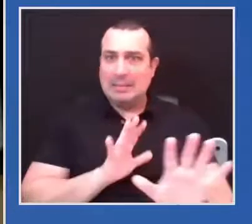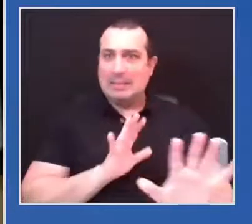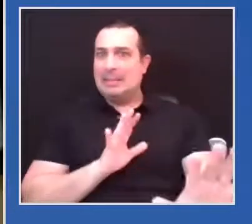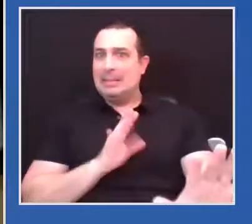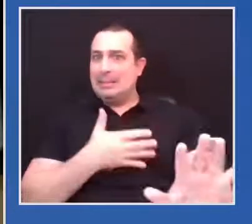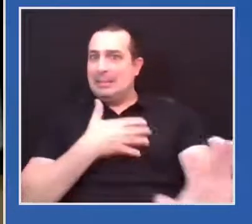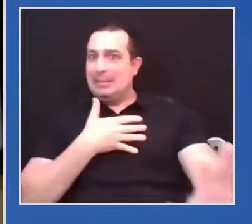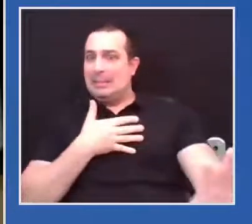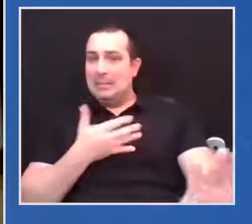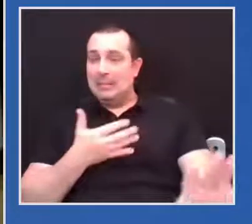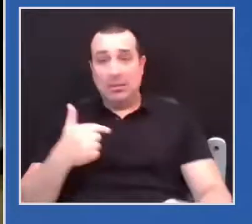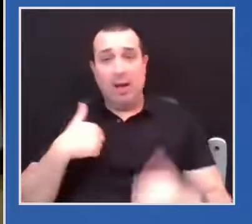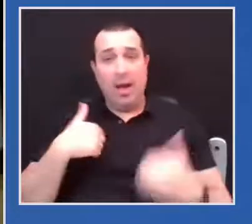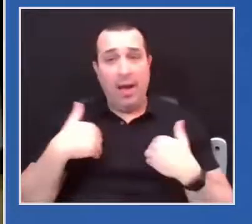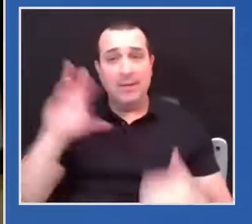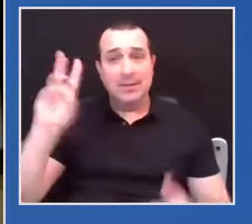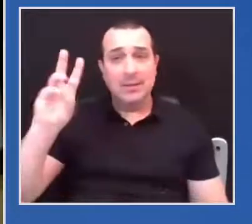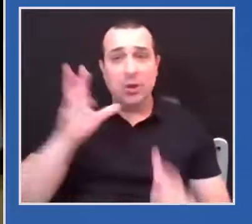of them.